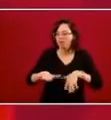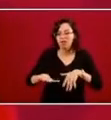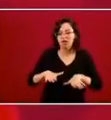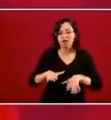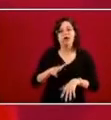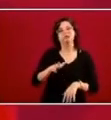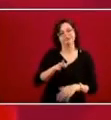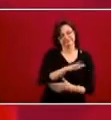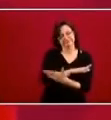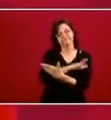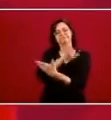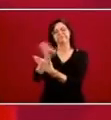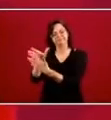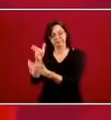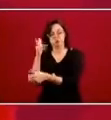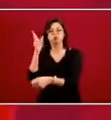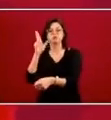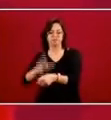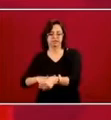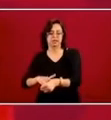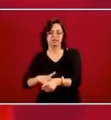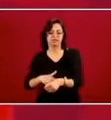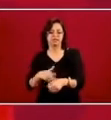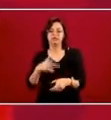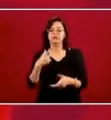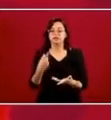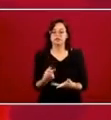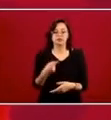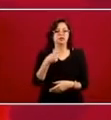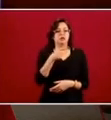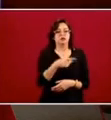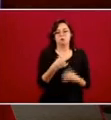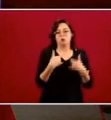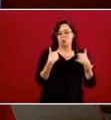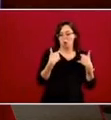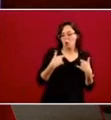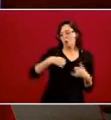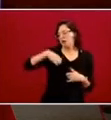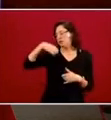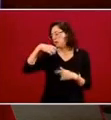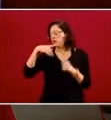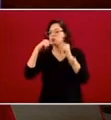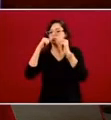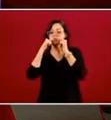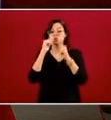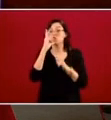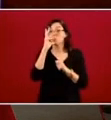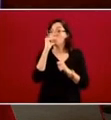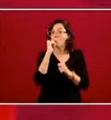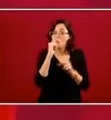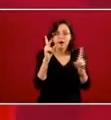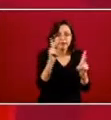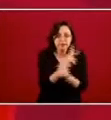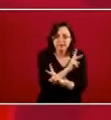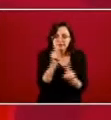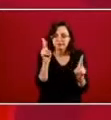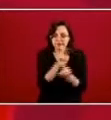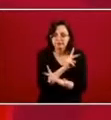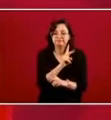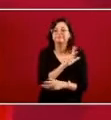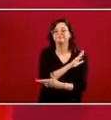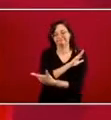you have a lack of oxygen. You feel like you cannot breathe. So if you have this, for example, it doesn't matter if you present